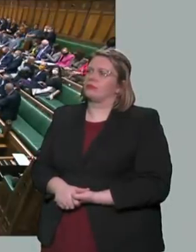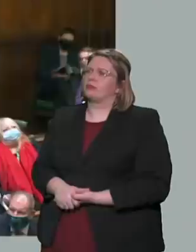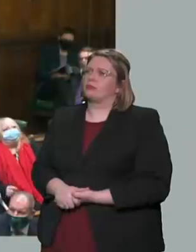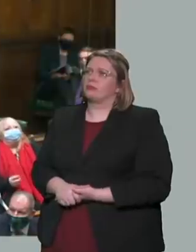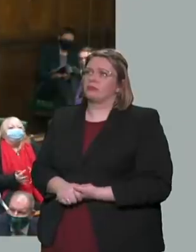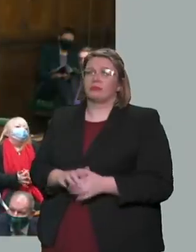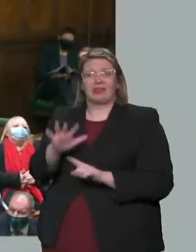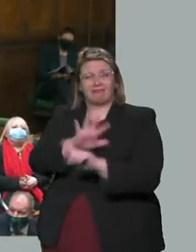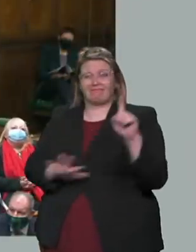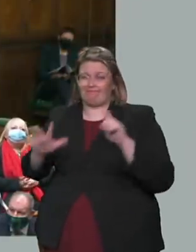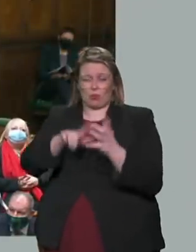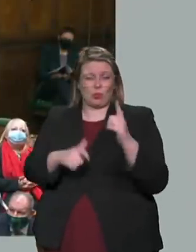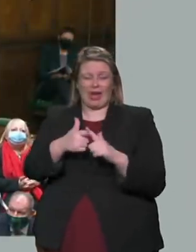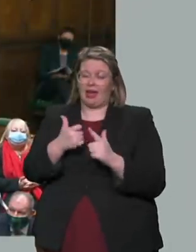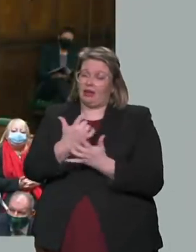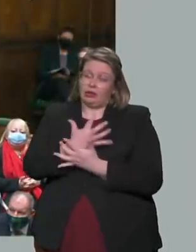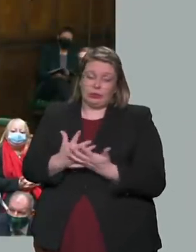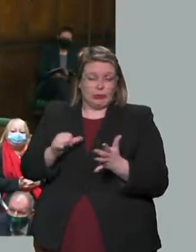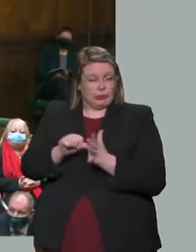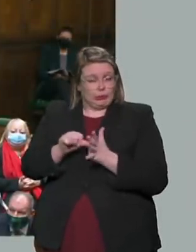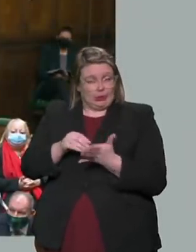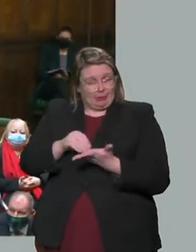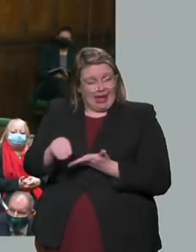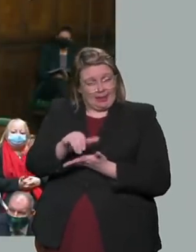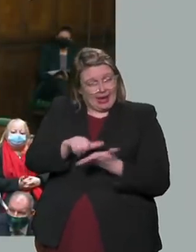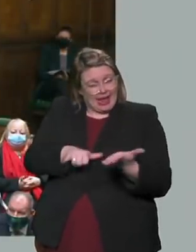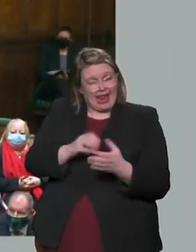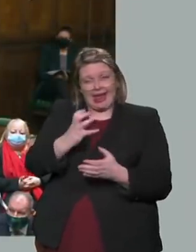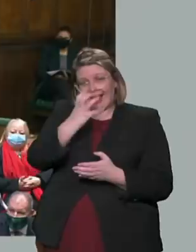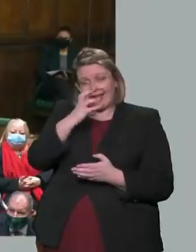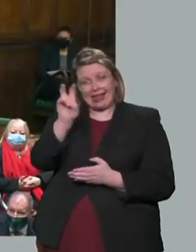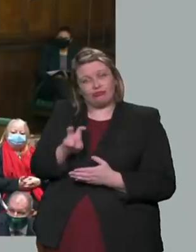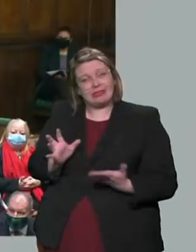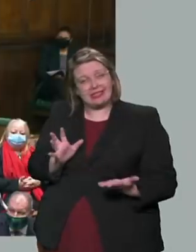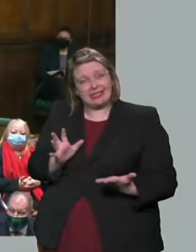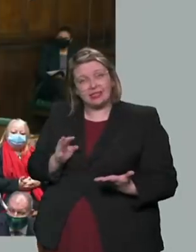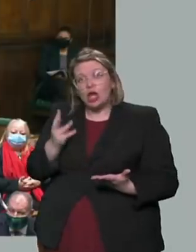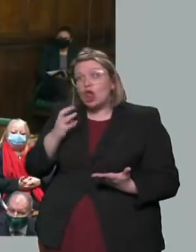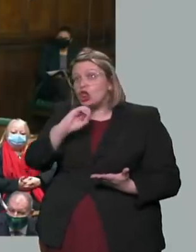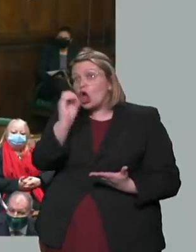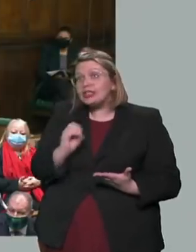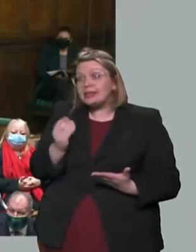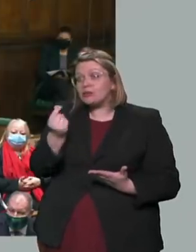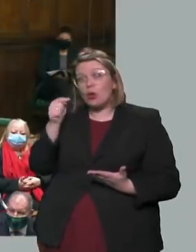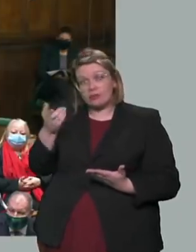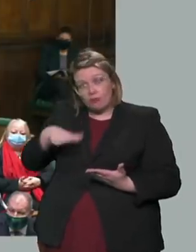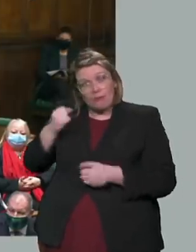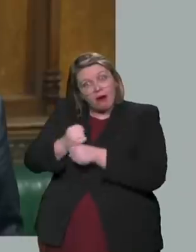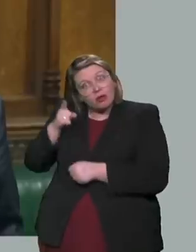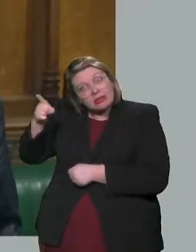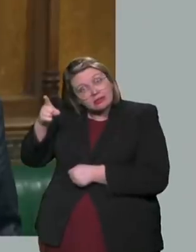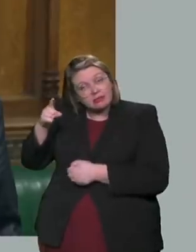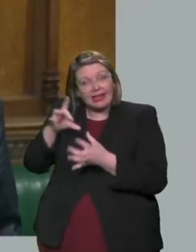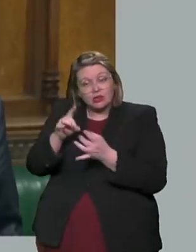energy bills. 30% of those bills are actually driven by the government in the form of VAT and various